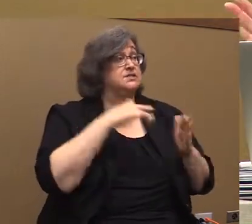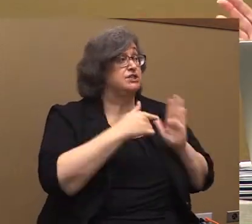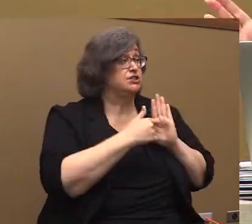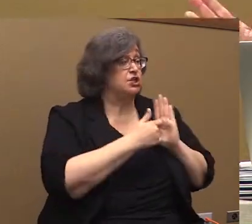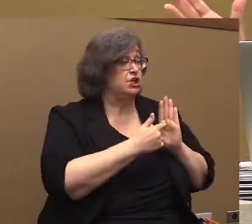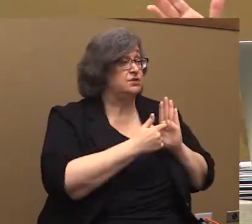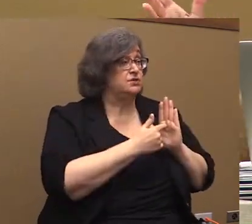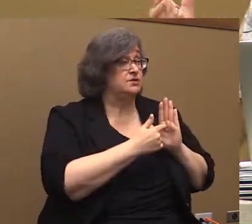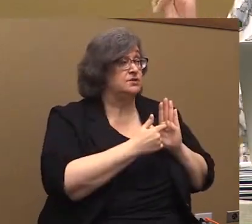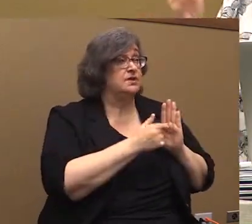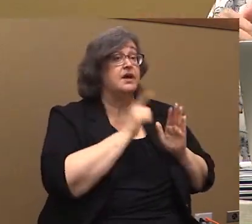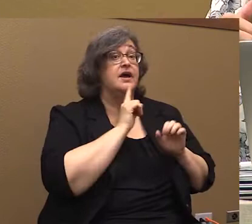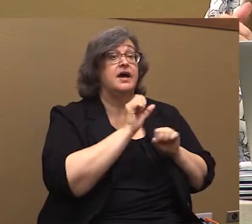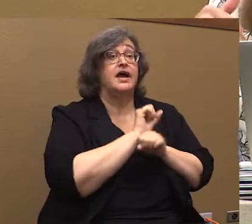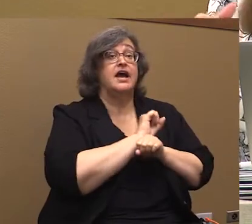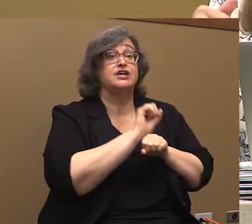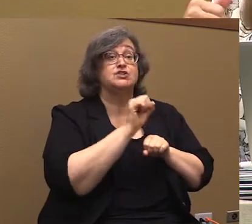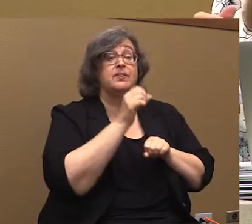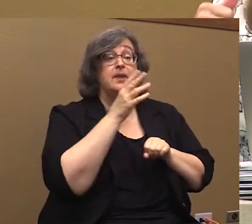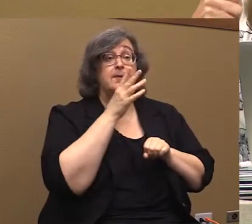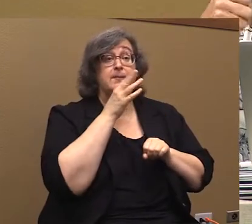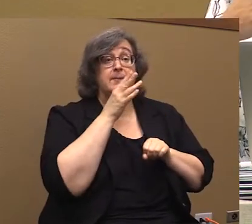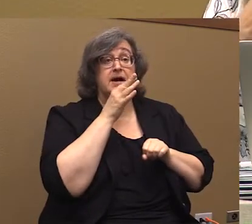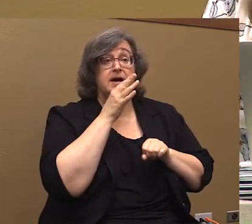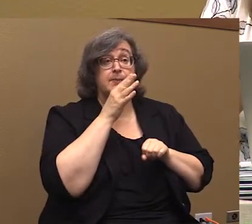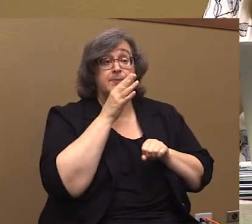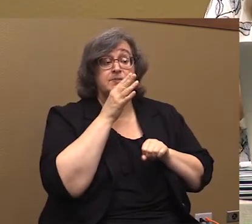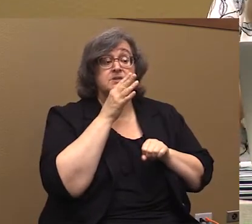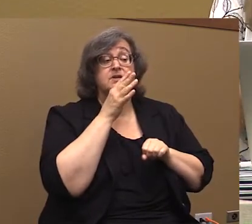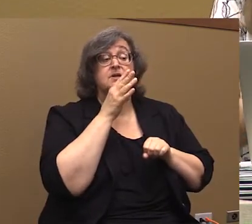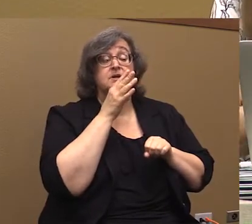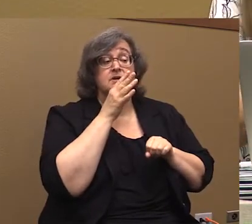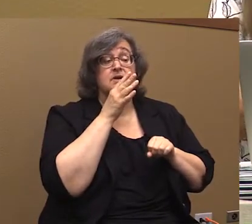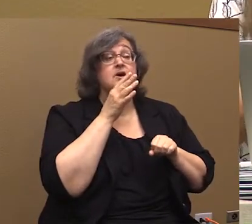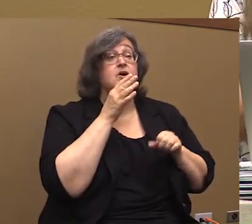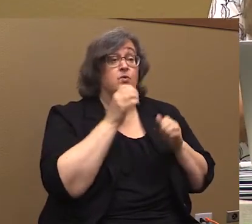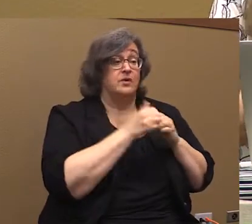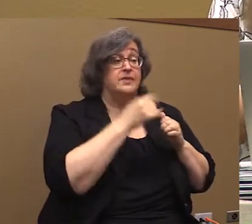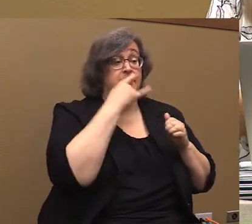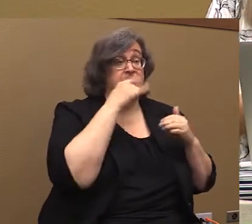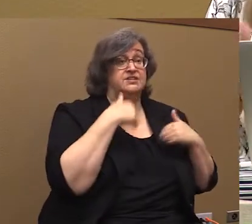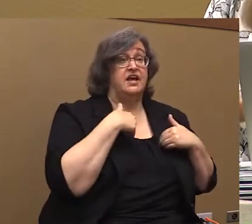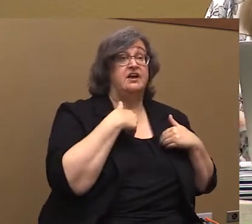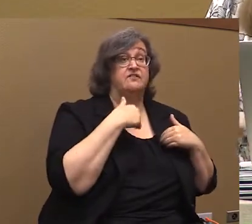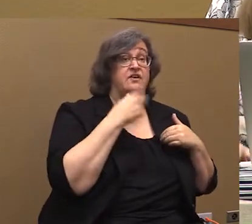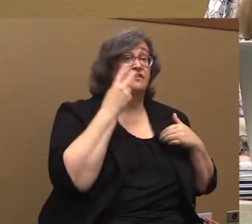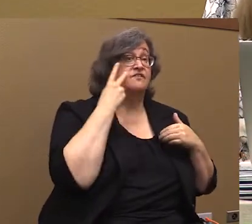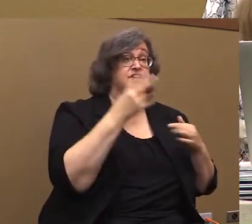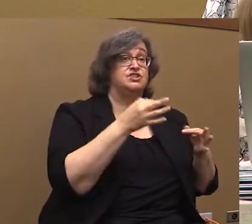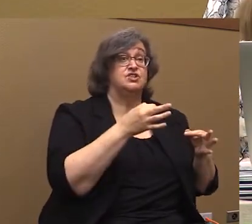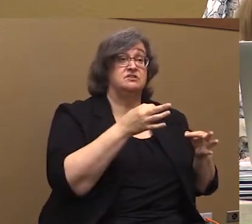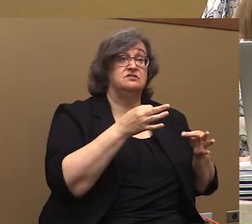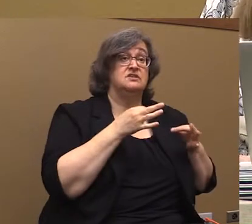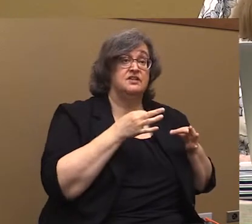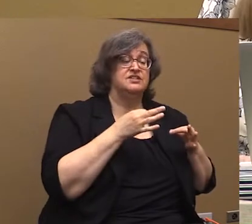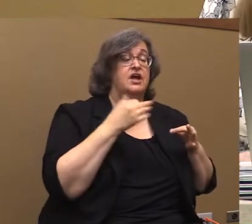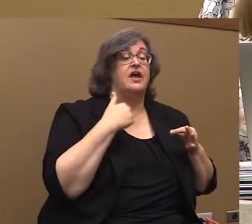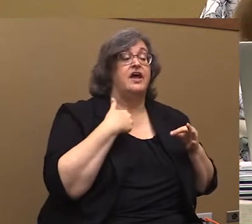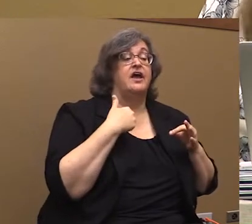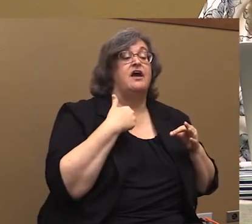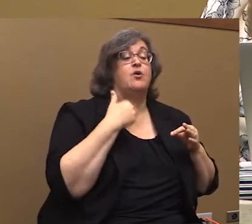are reacting. But studies had showed that actually the moms of kids with vision